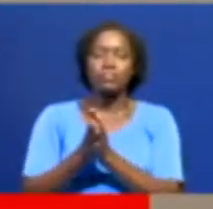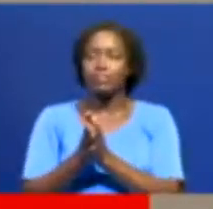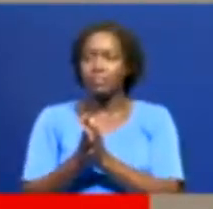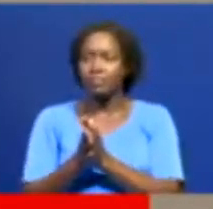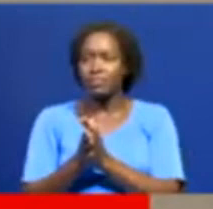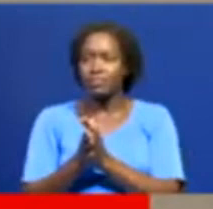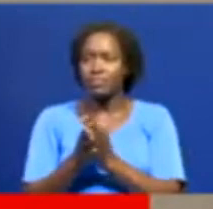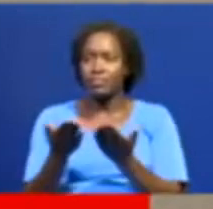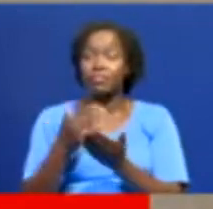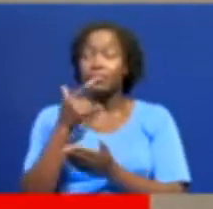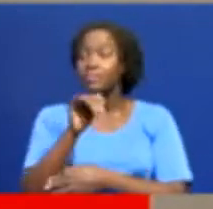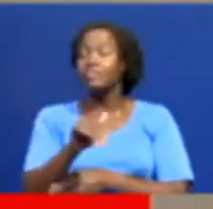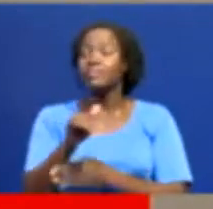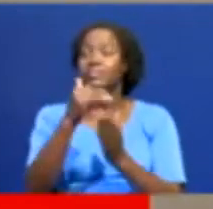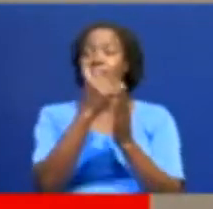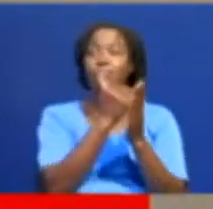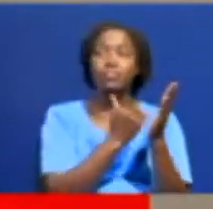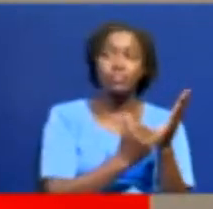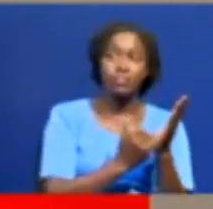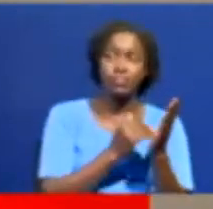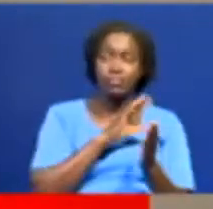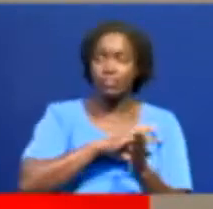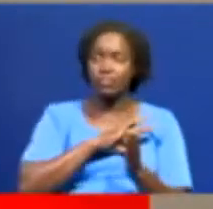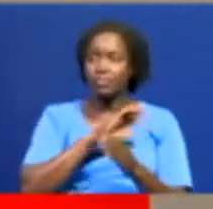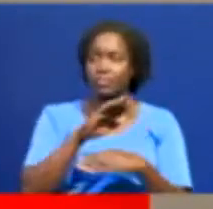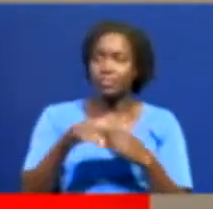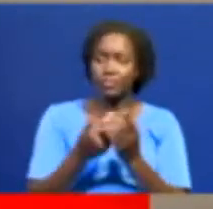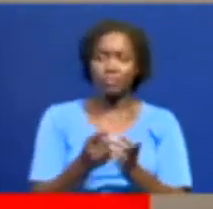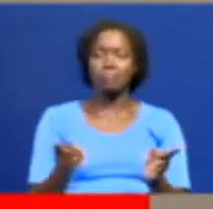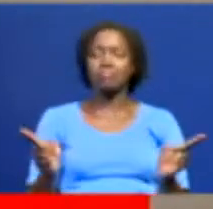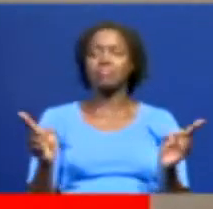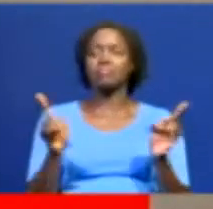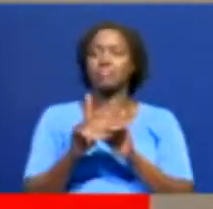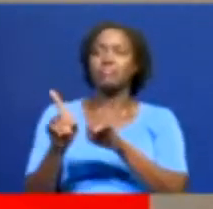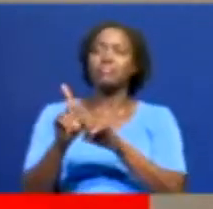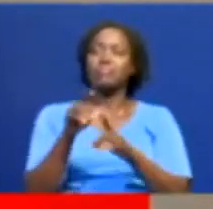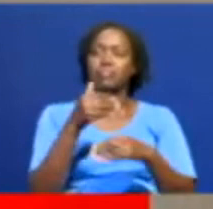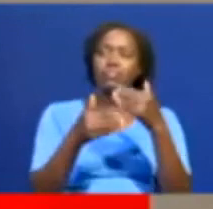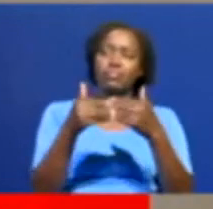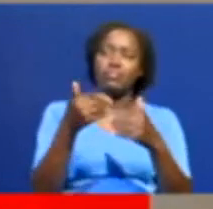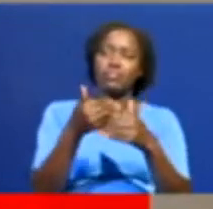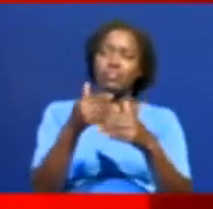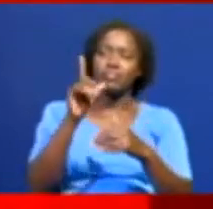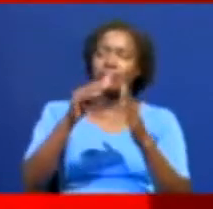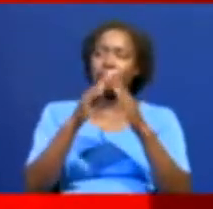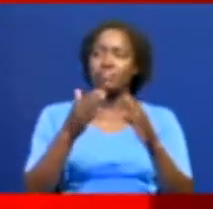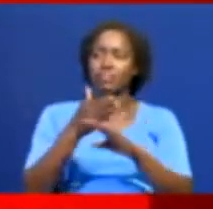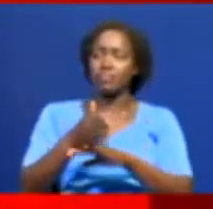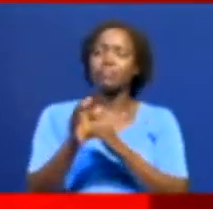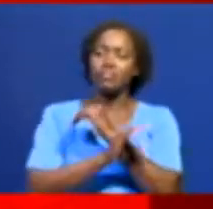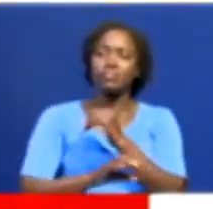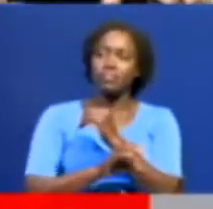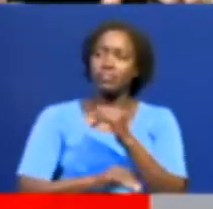from his mouth, saying that this is a program that will benefit all of us since it will also constructing low-cost housing across the